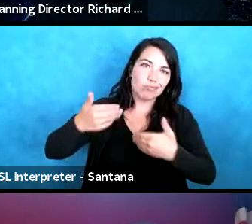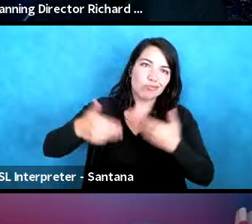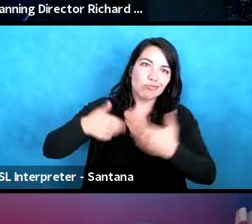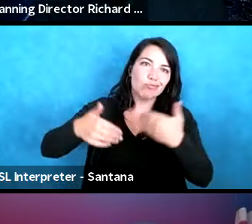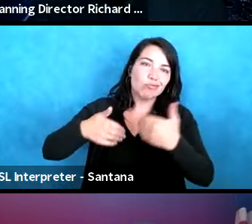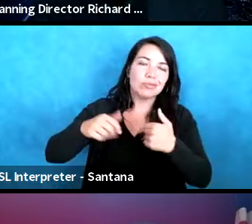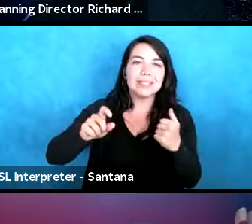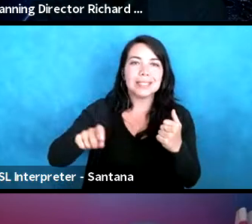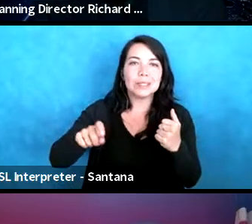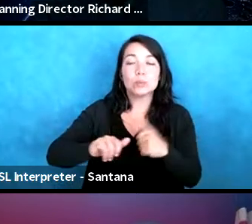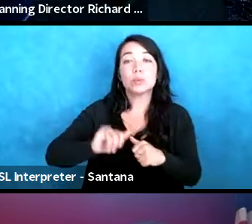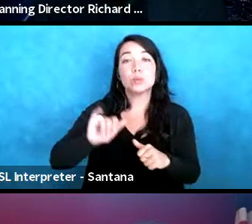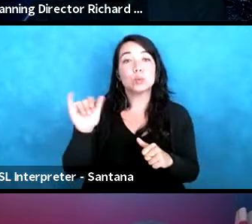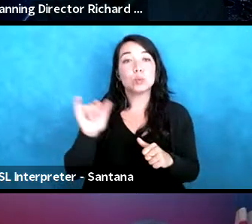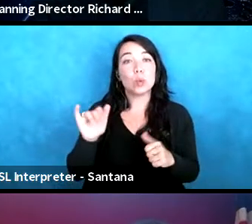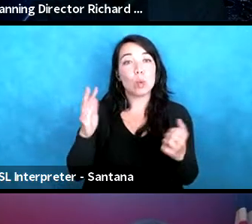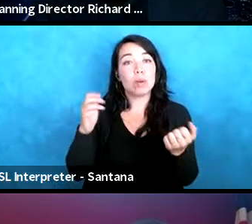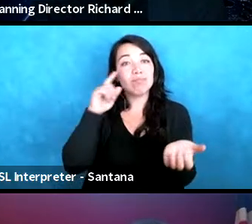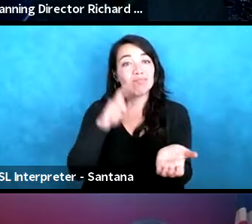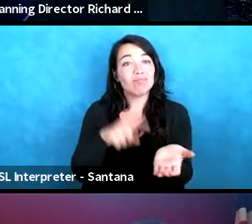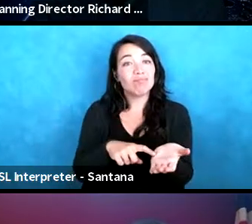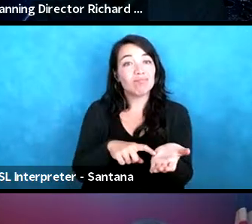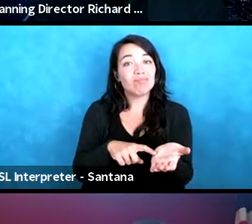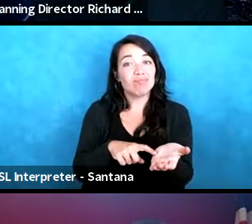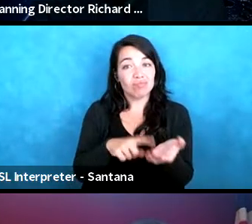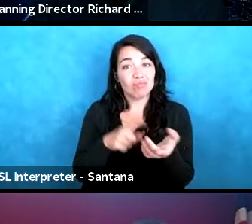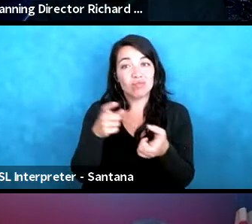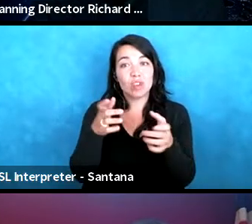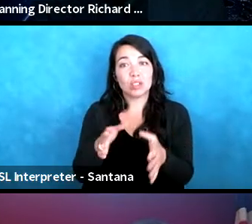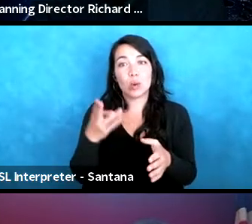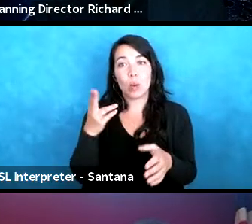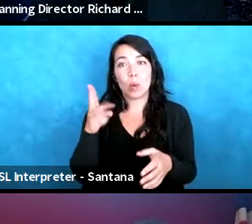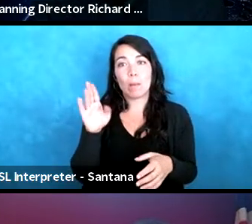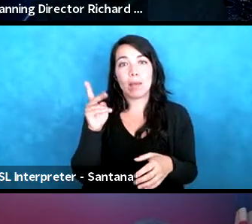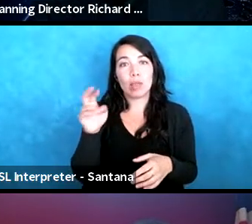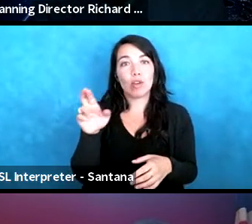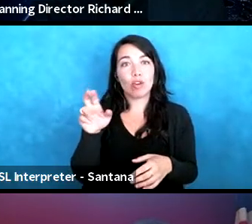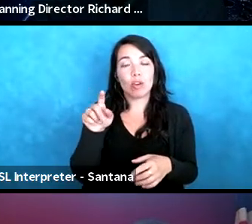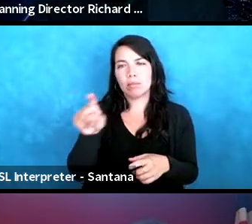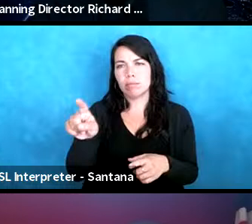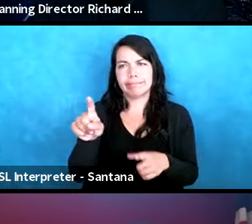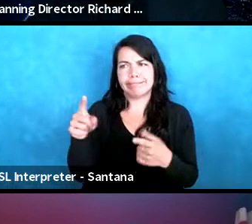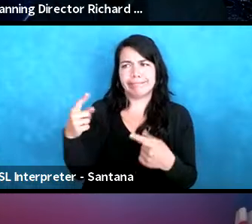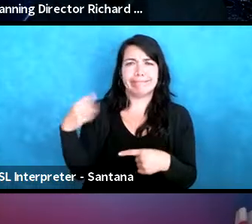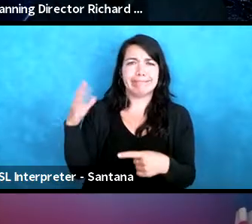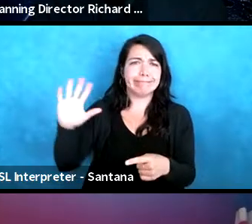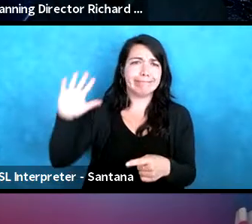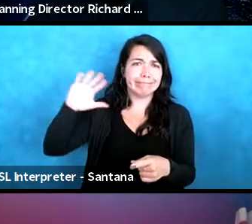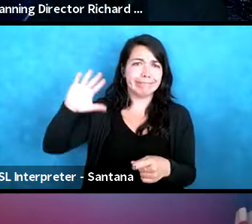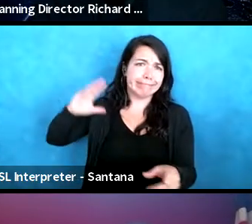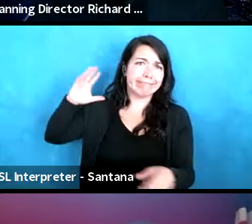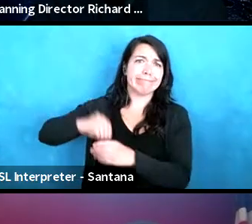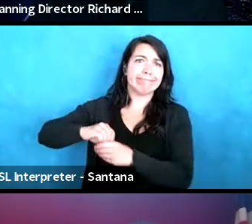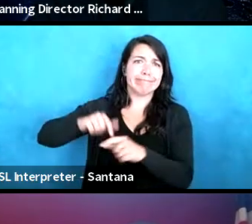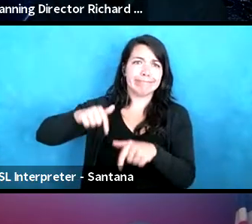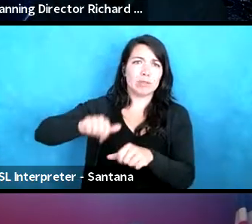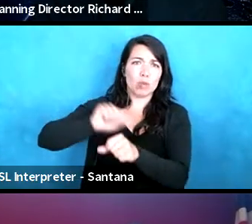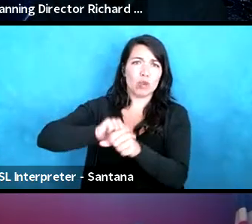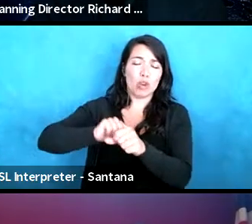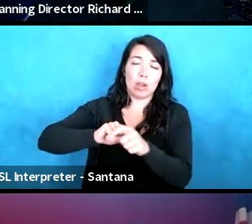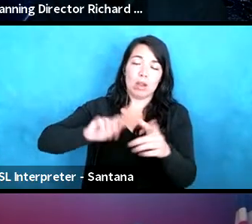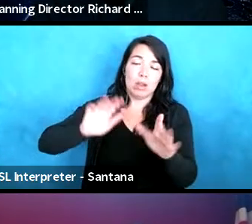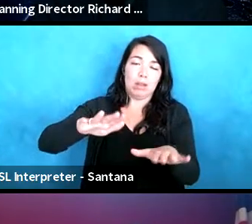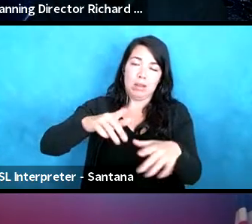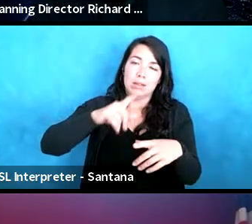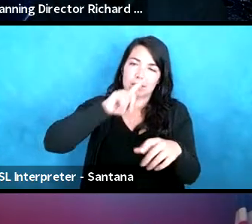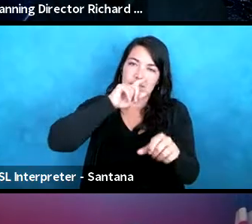also recognize Director Hubler, who has been a part of this task. It's a big undertaking, let me tell you,